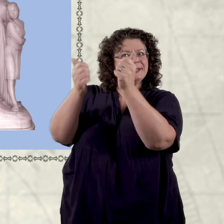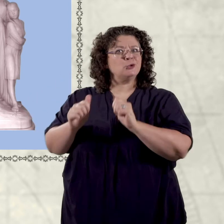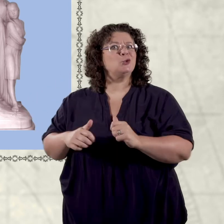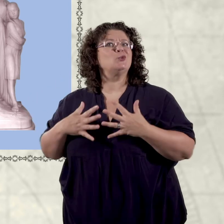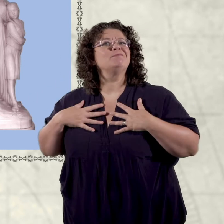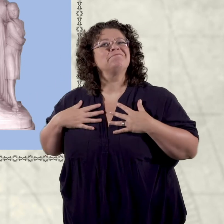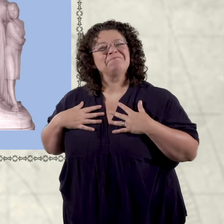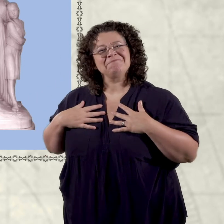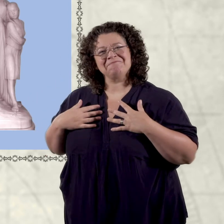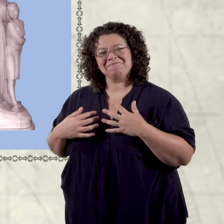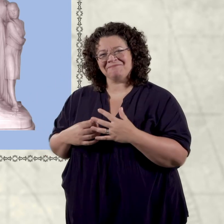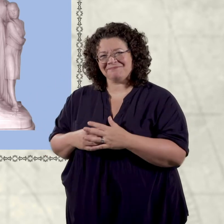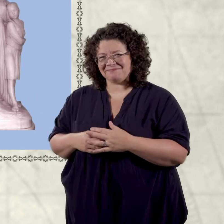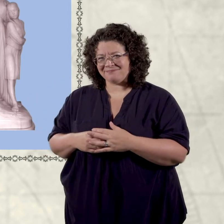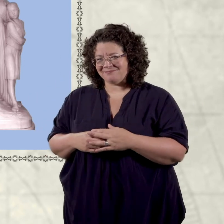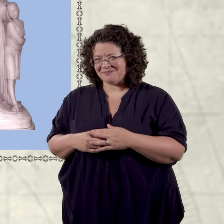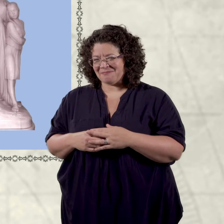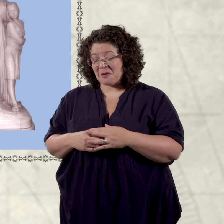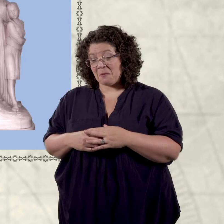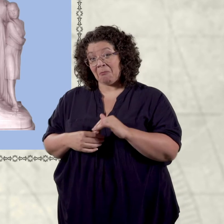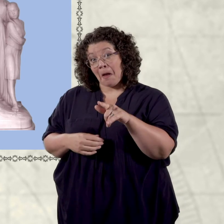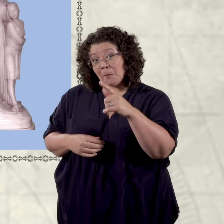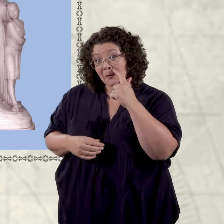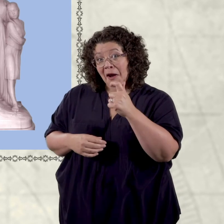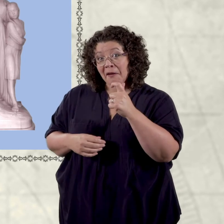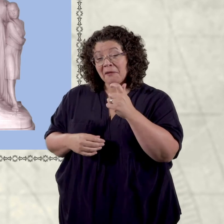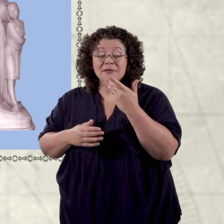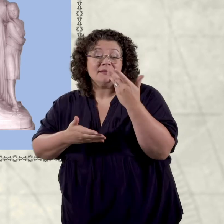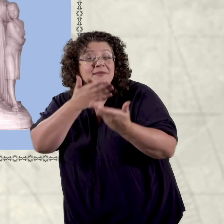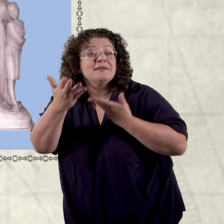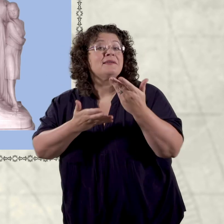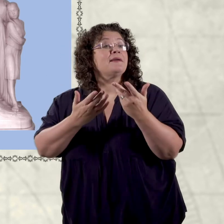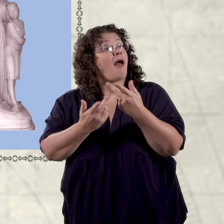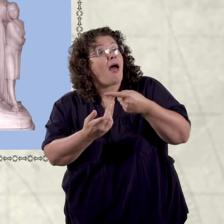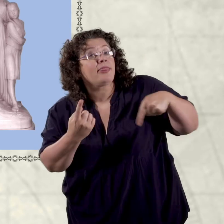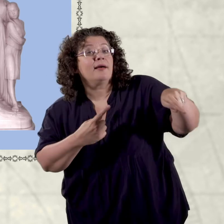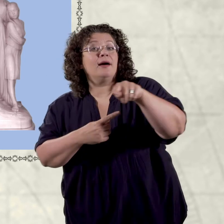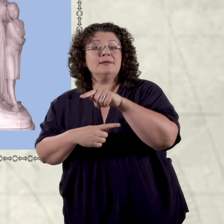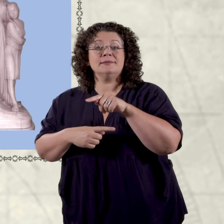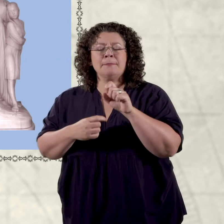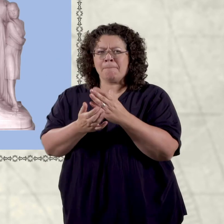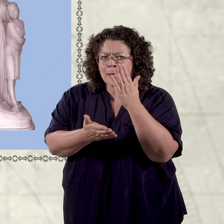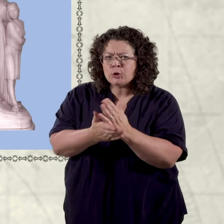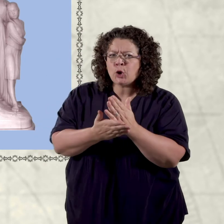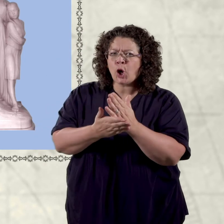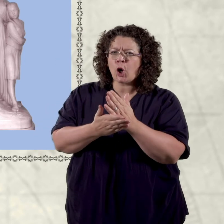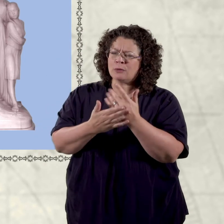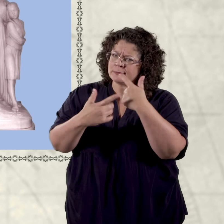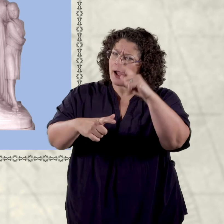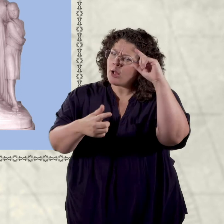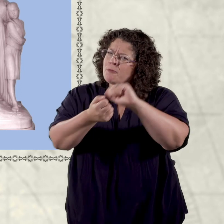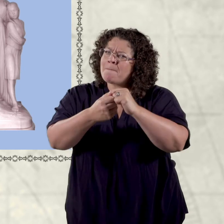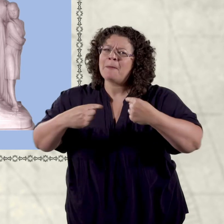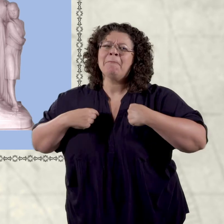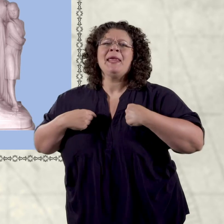of me. And perhaps then, you can tell people about me to make sure that